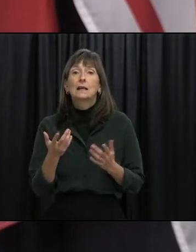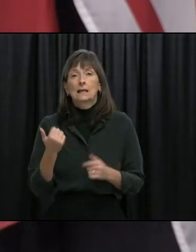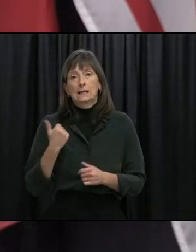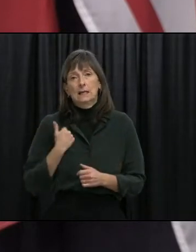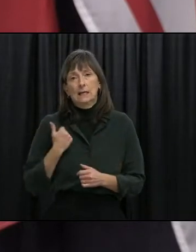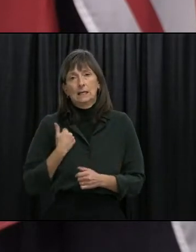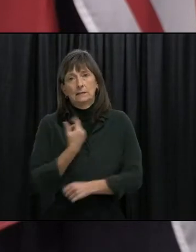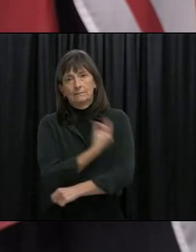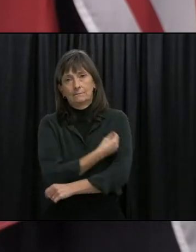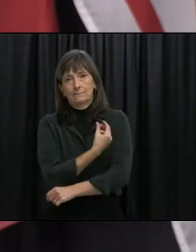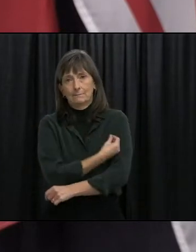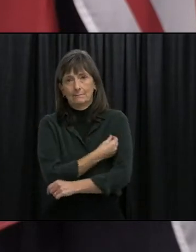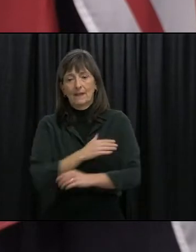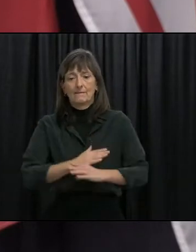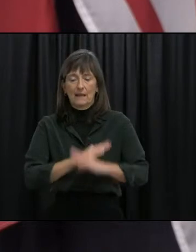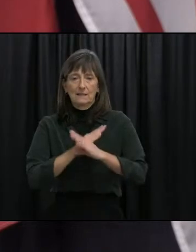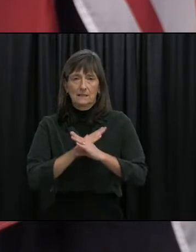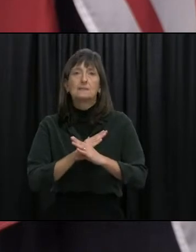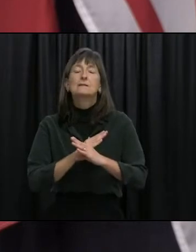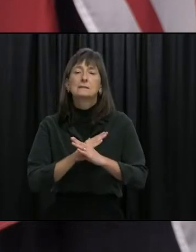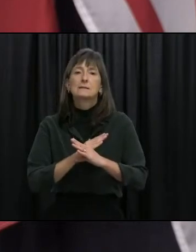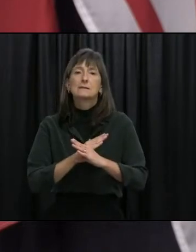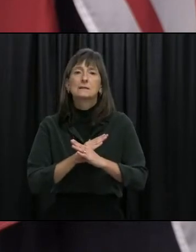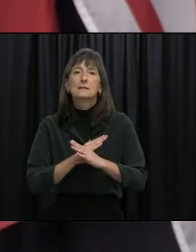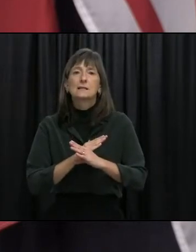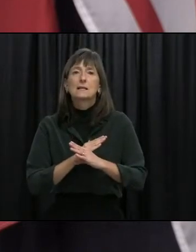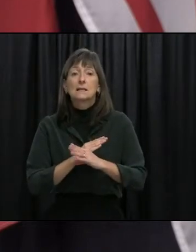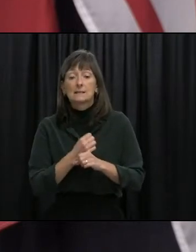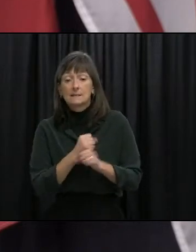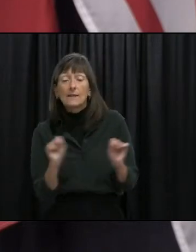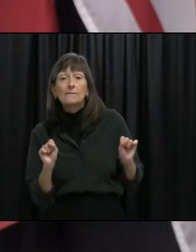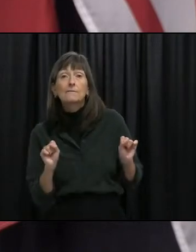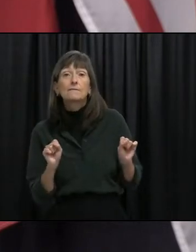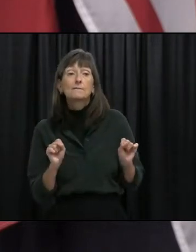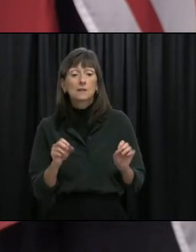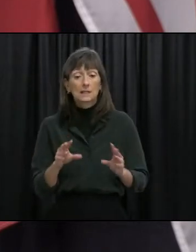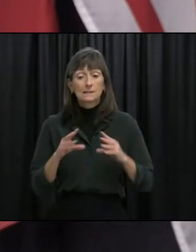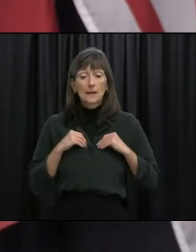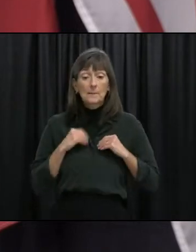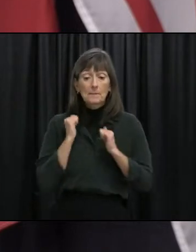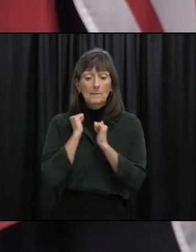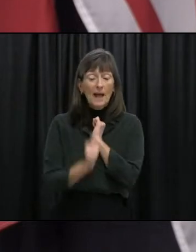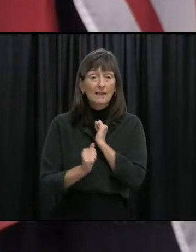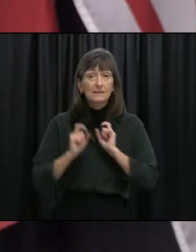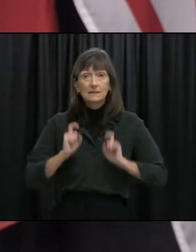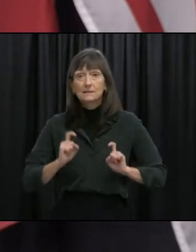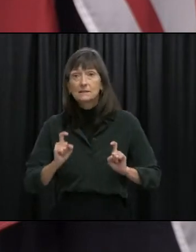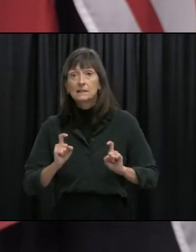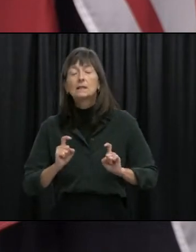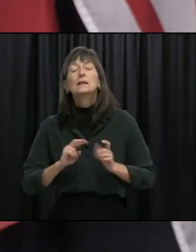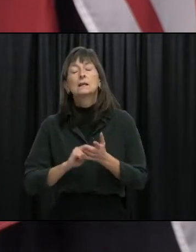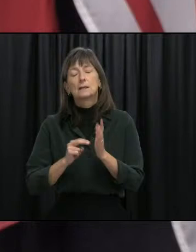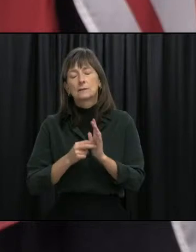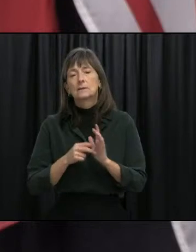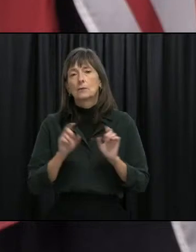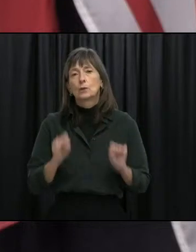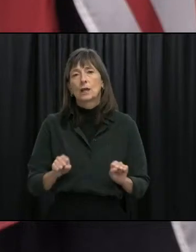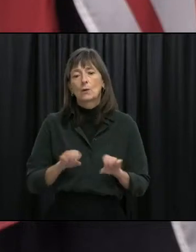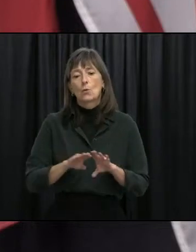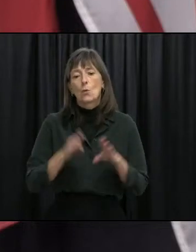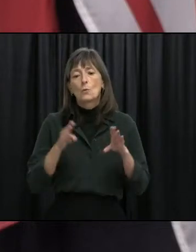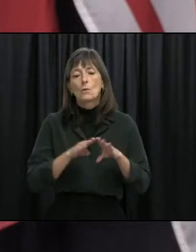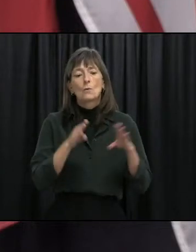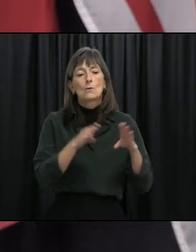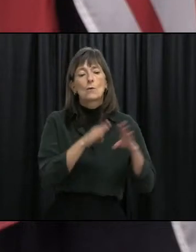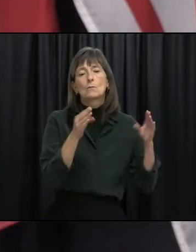effective, and that it's widely taken up. And that will then allow us to move from containment in the way we have at the